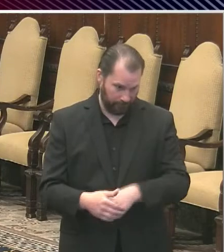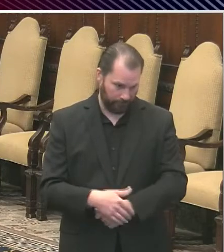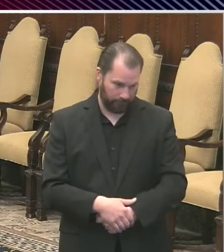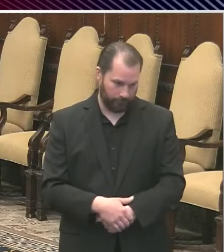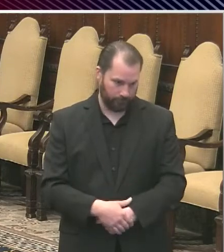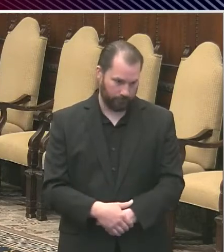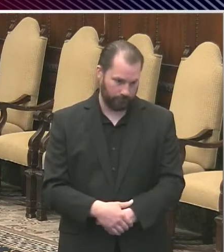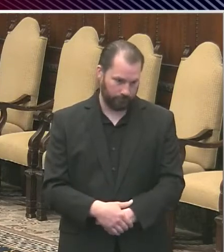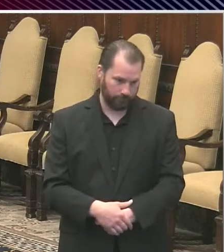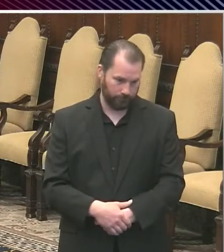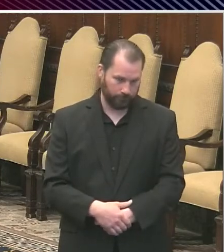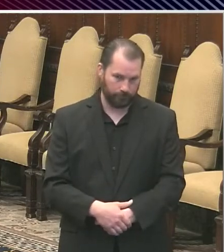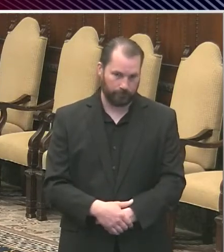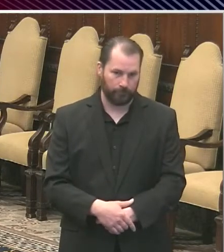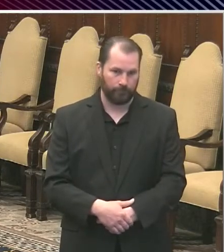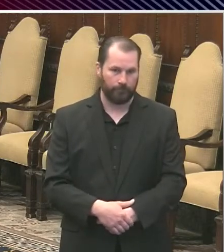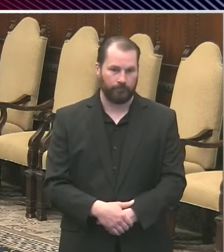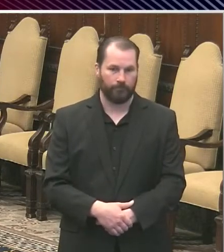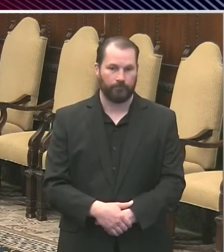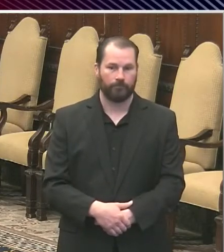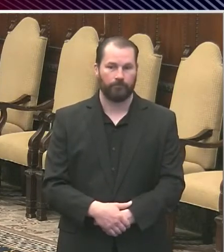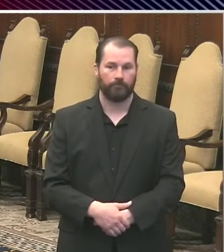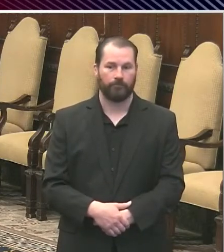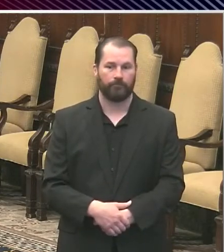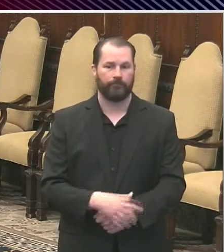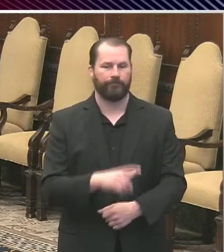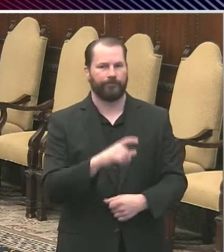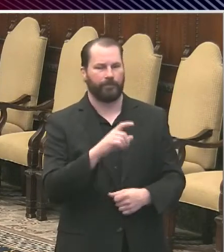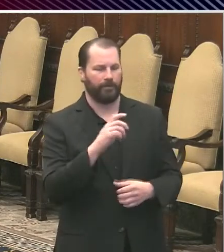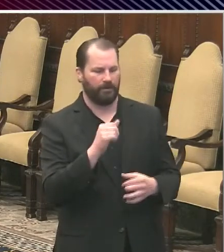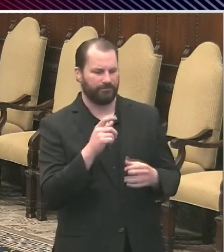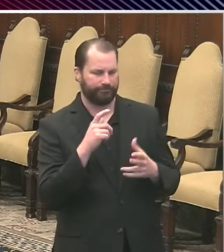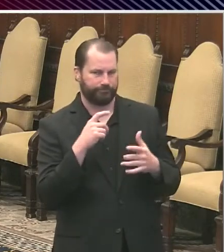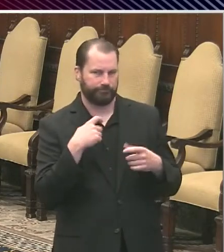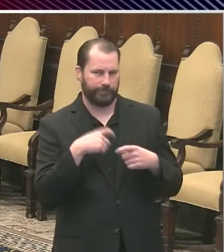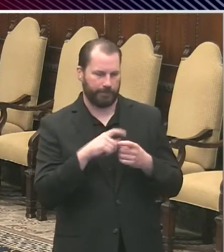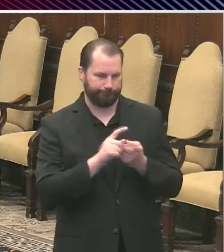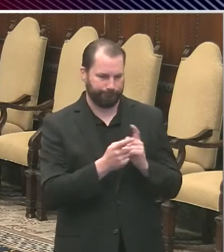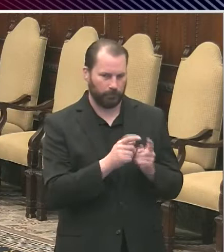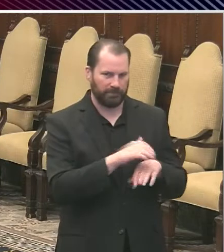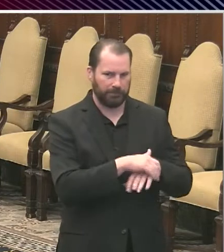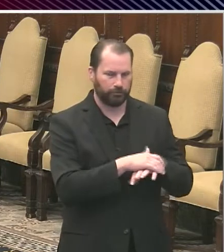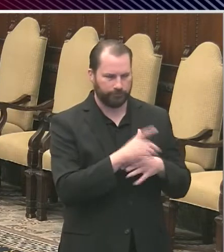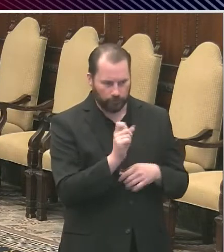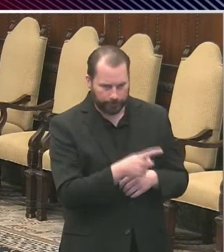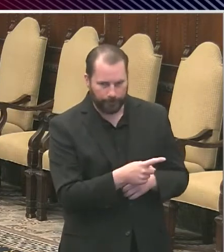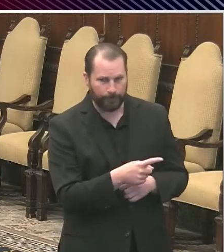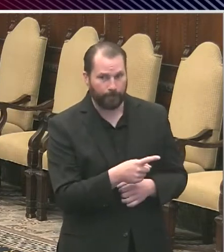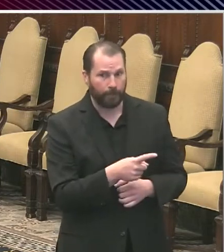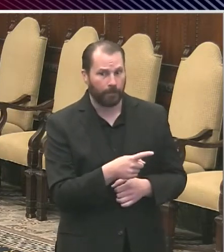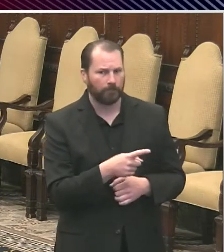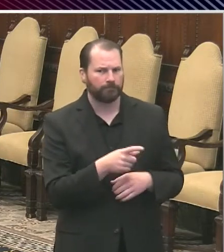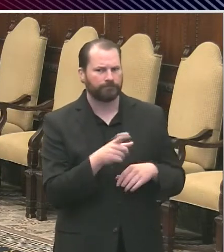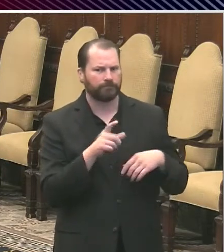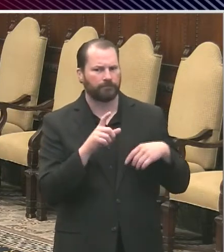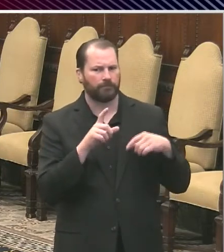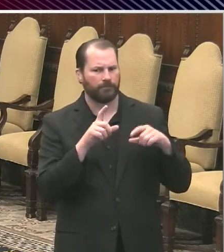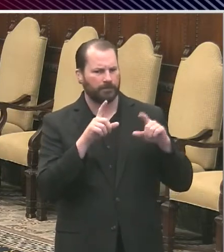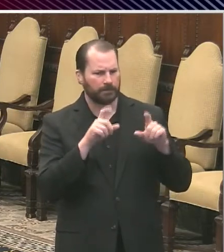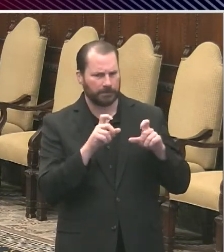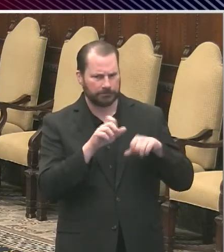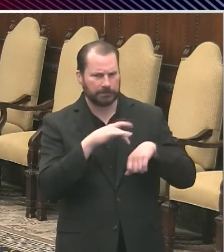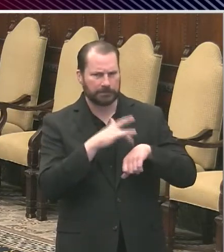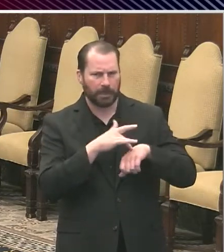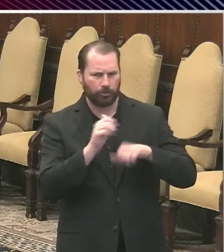indocumentadas? This is a question for Commissioner Farley in regards to the testing centers available. You've